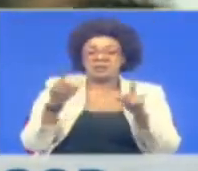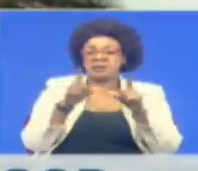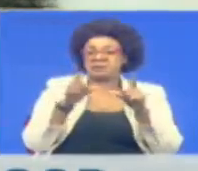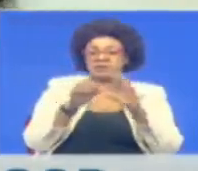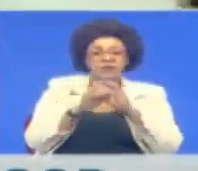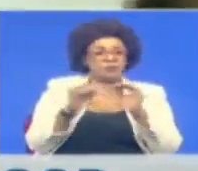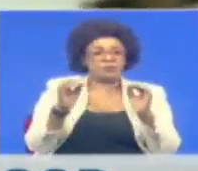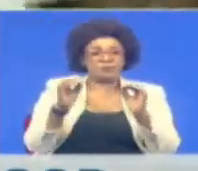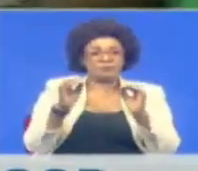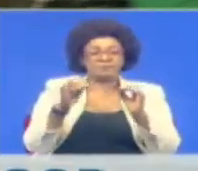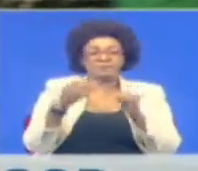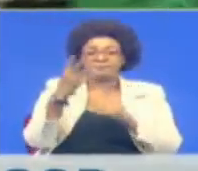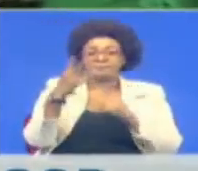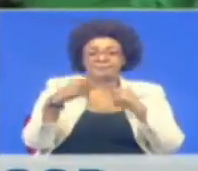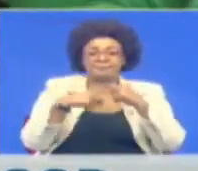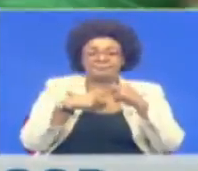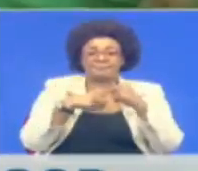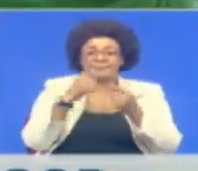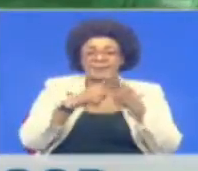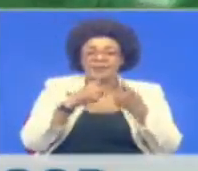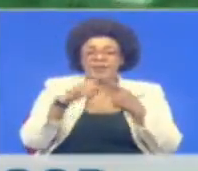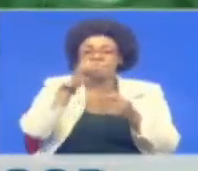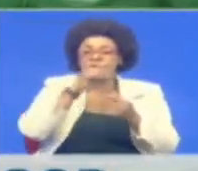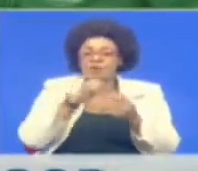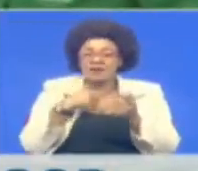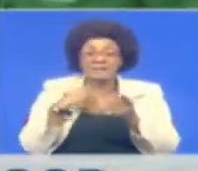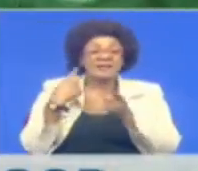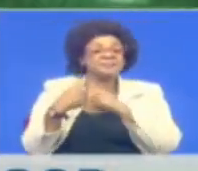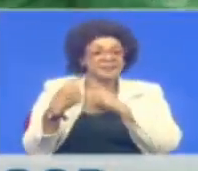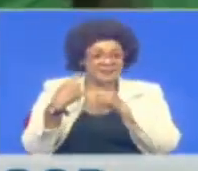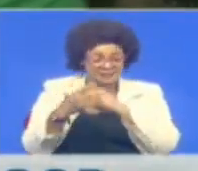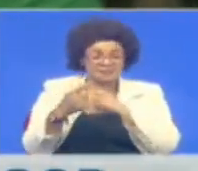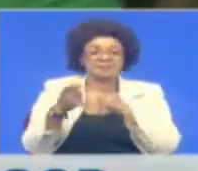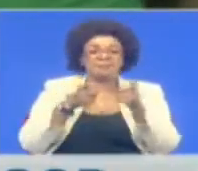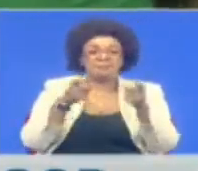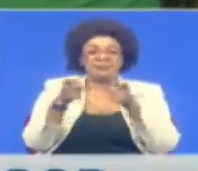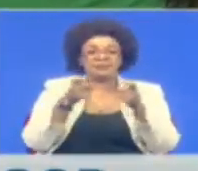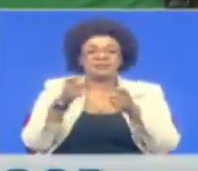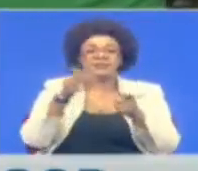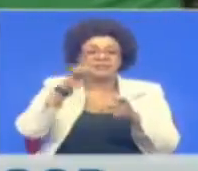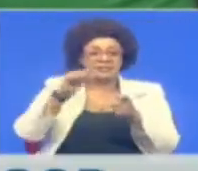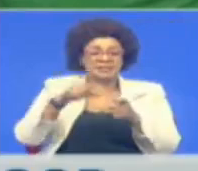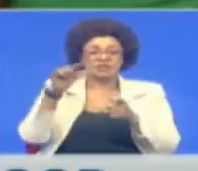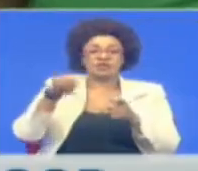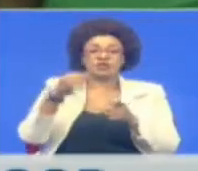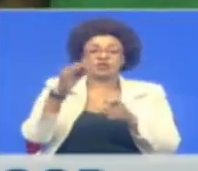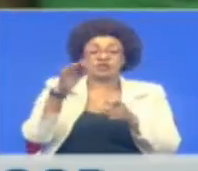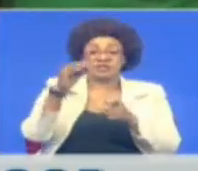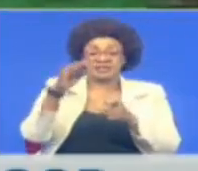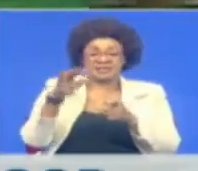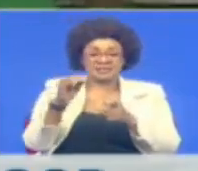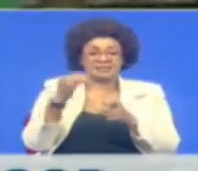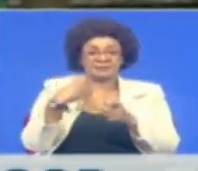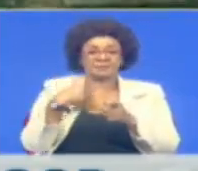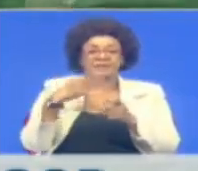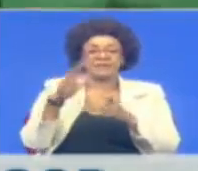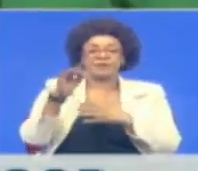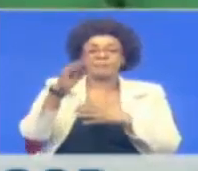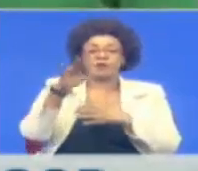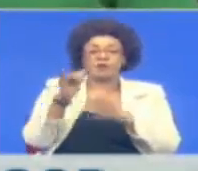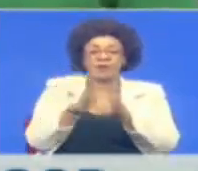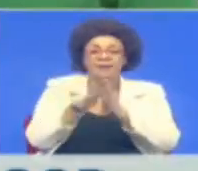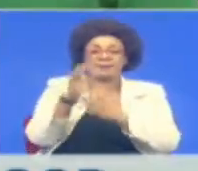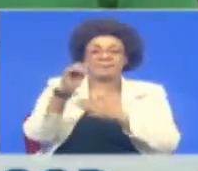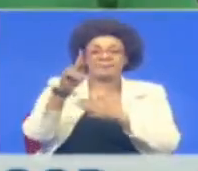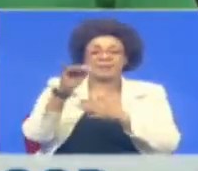The 46-year-old has vast coaching experience, having managed St. George's of Ethiopia, CRD Libolo and Kala,